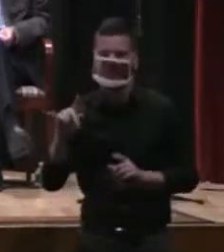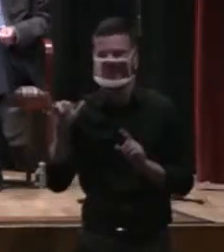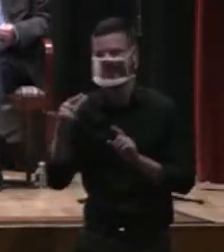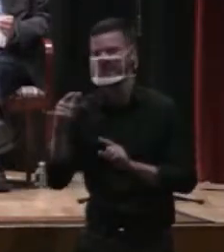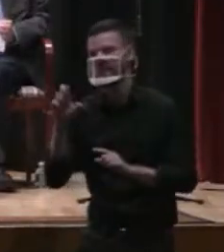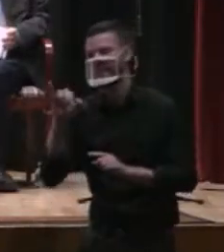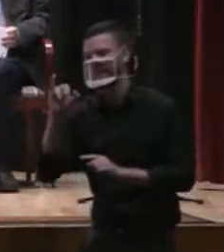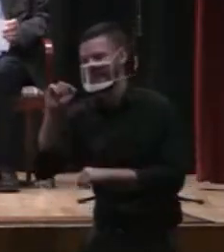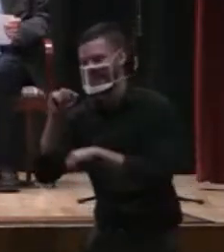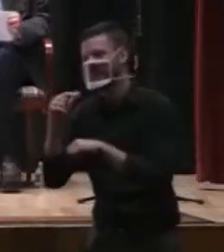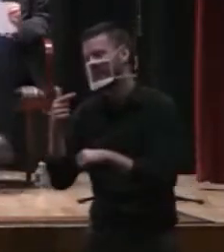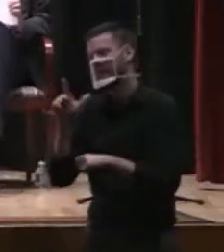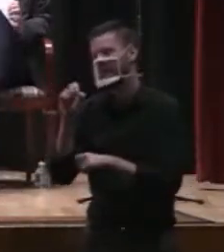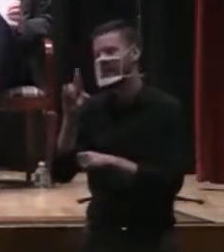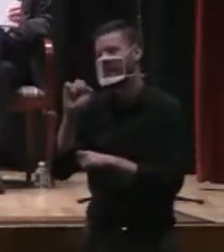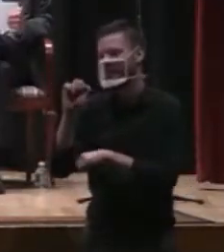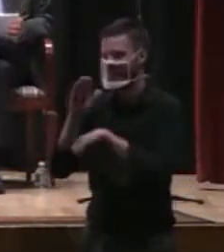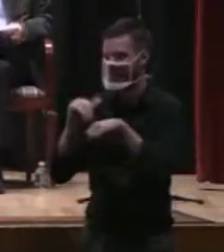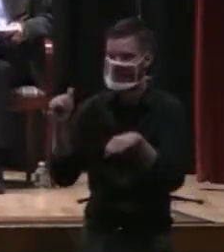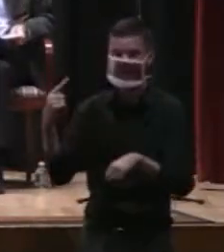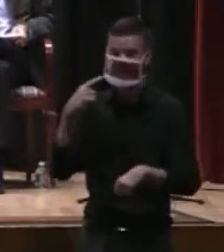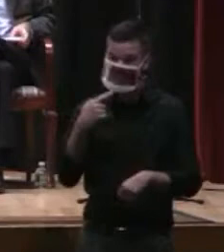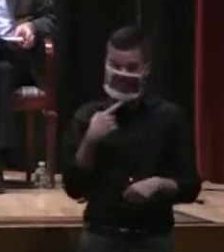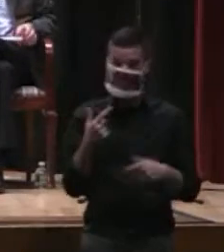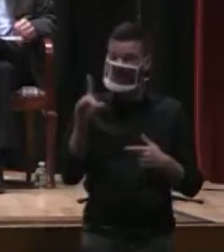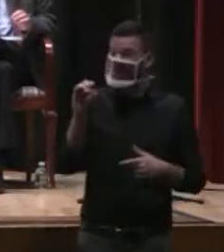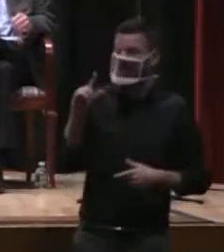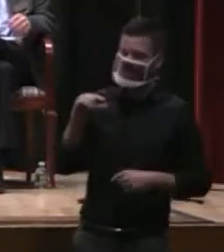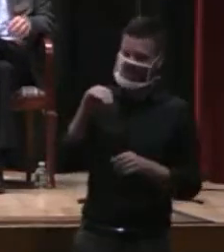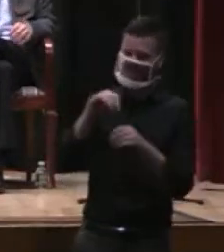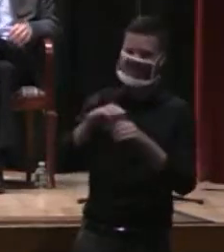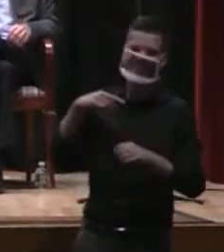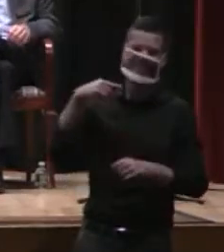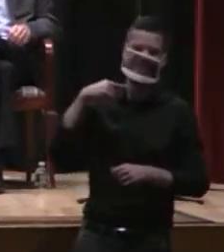said, "Dude, way to go.